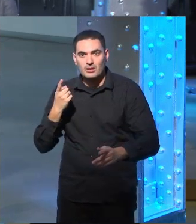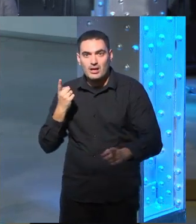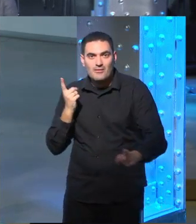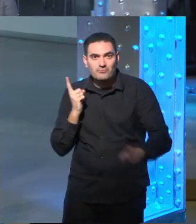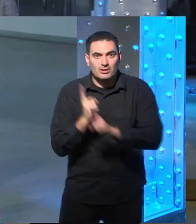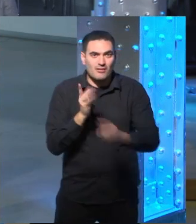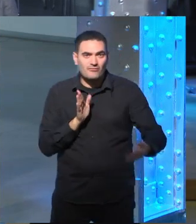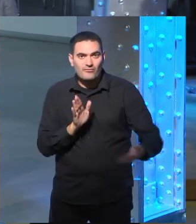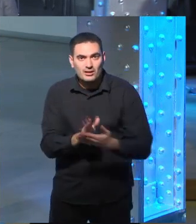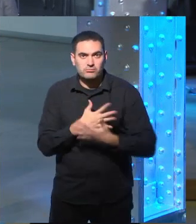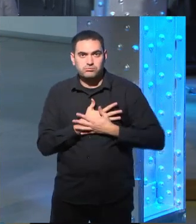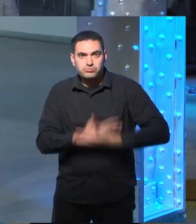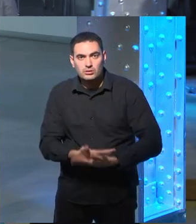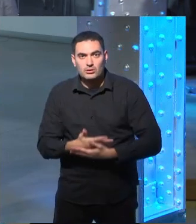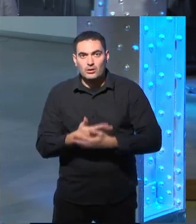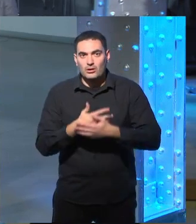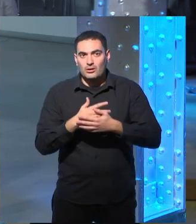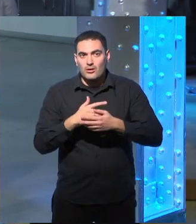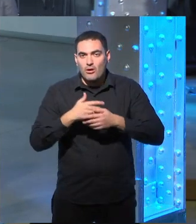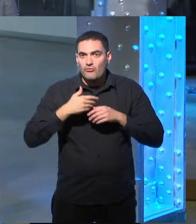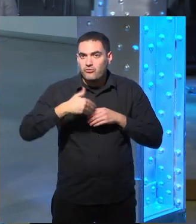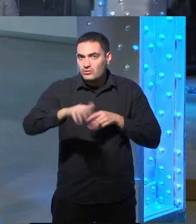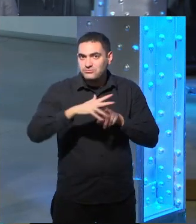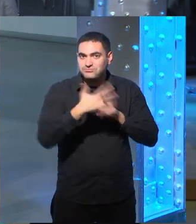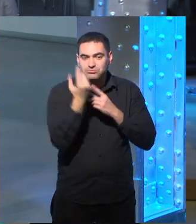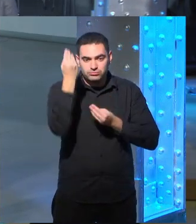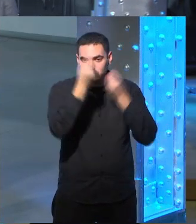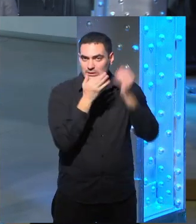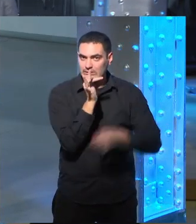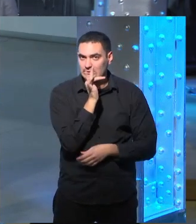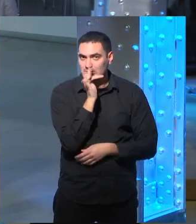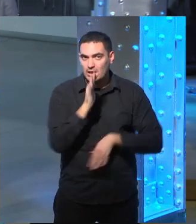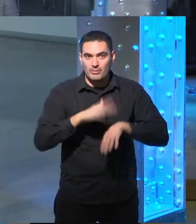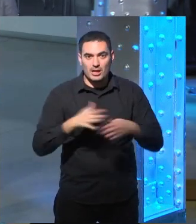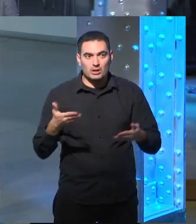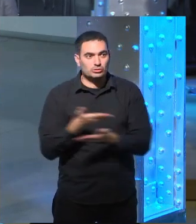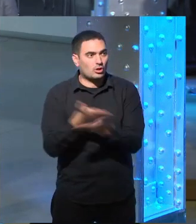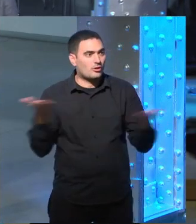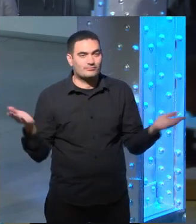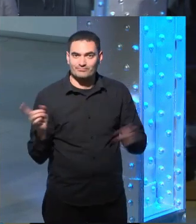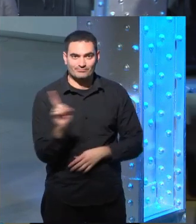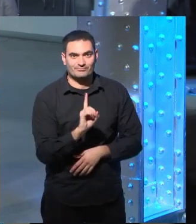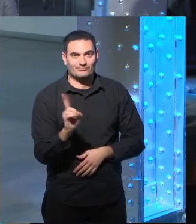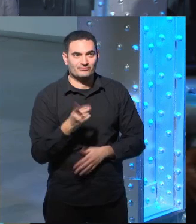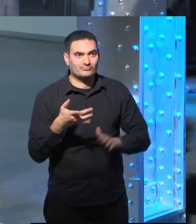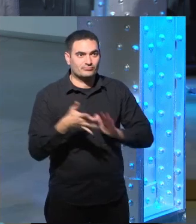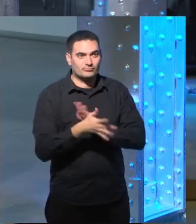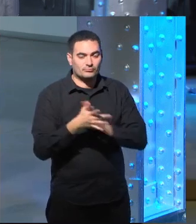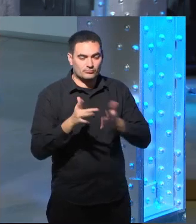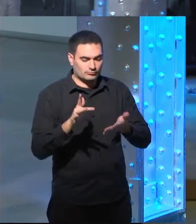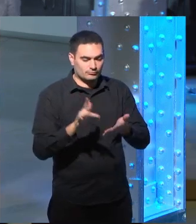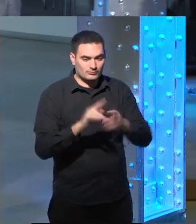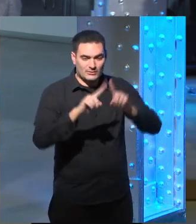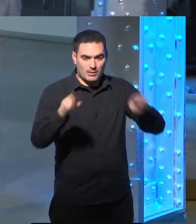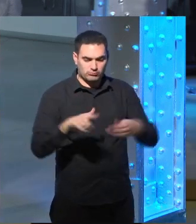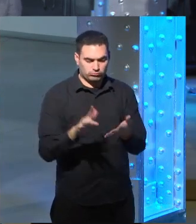have to reinvent themselves, and they have to integrate themselves in a future that is not really conceived